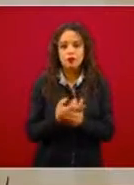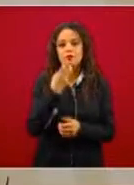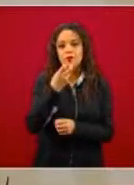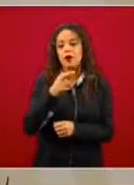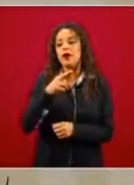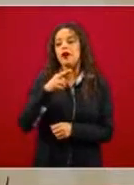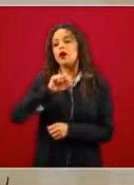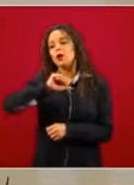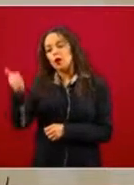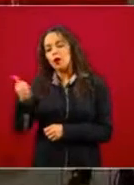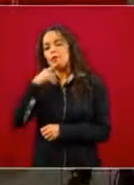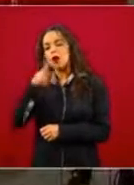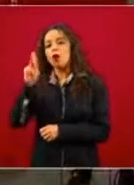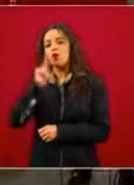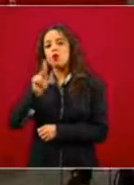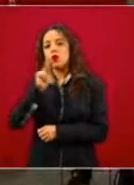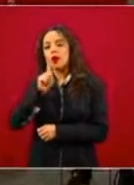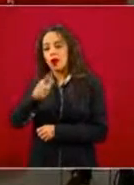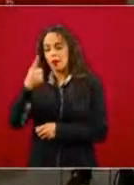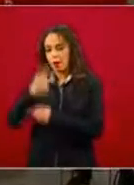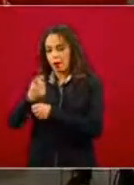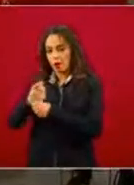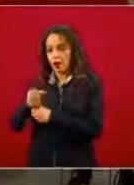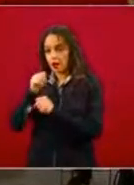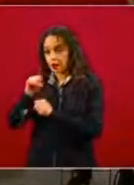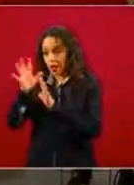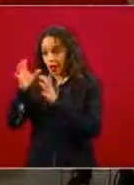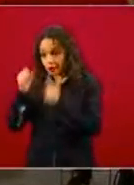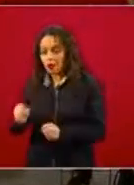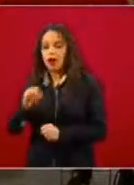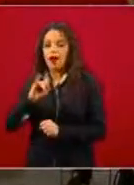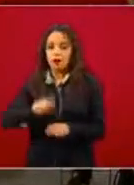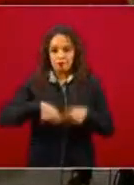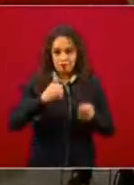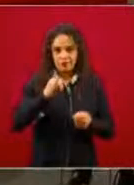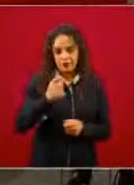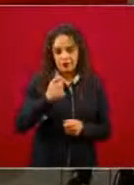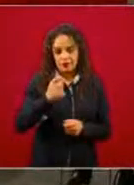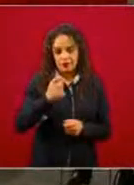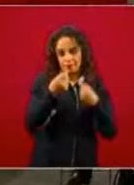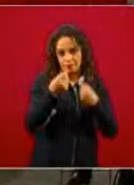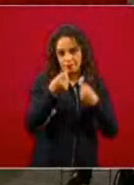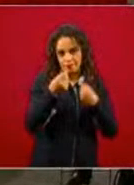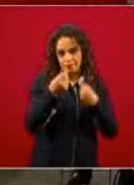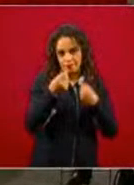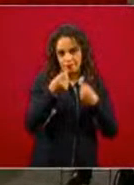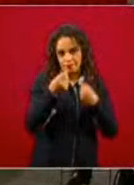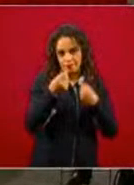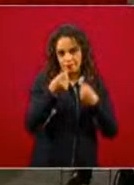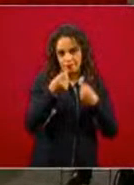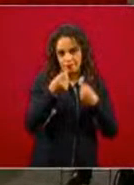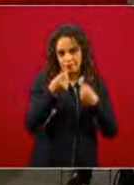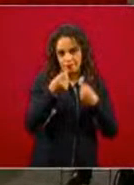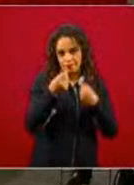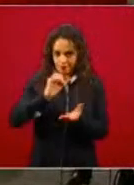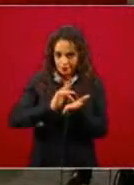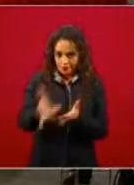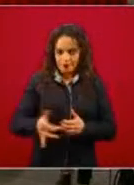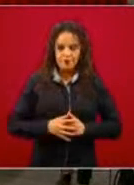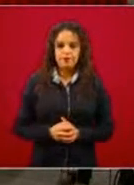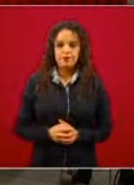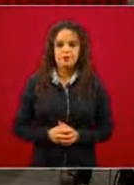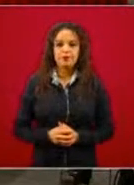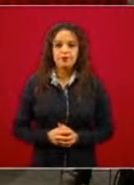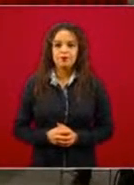don't need to have any type of speculation. This is why we hold clinical trials every single time. Thank